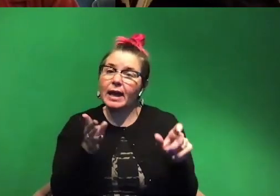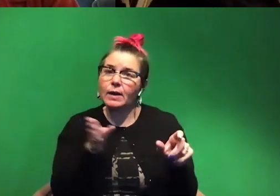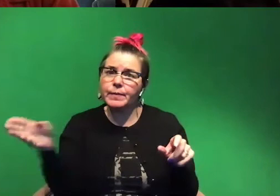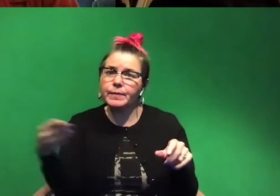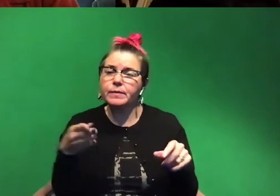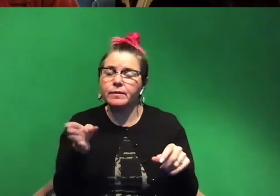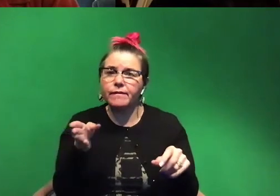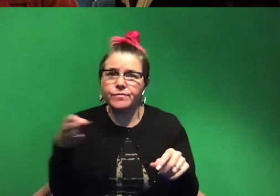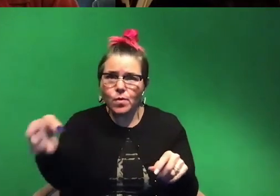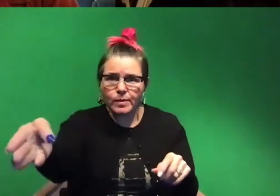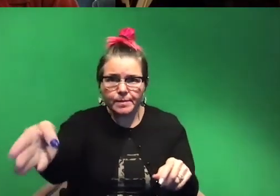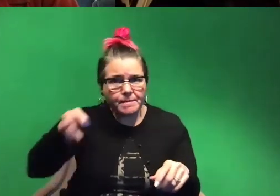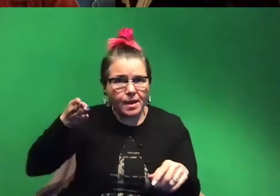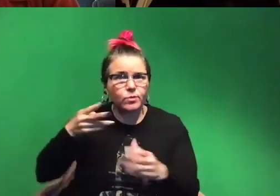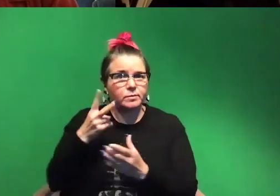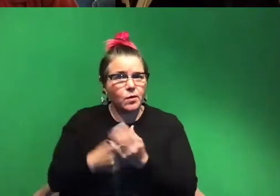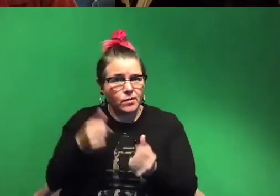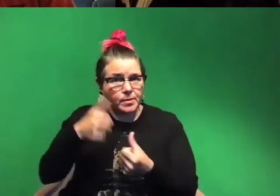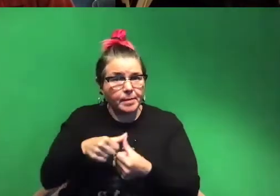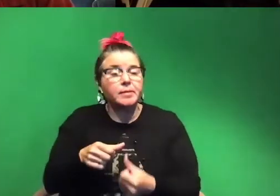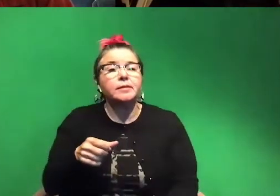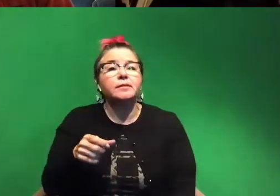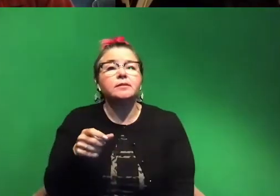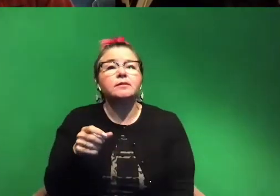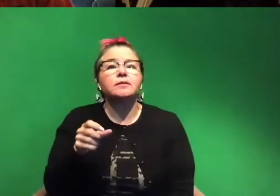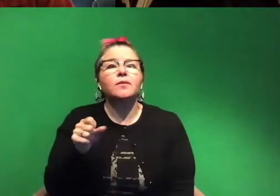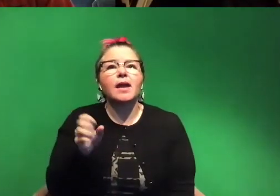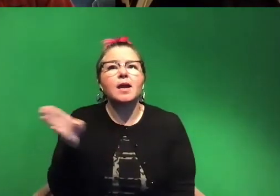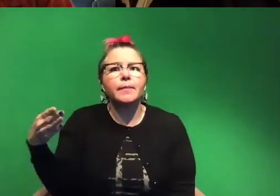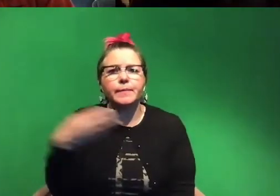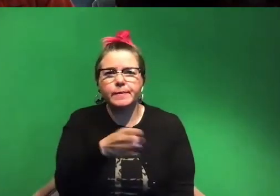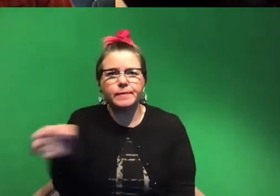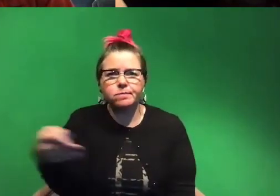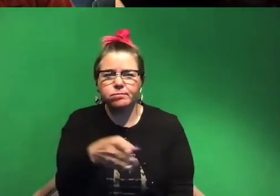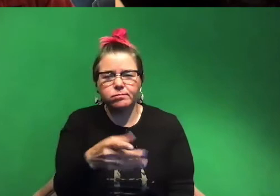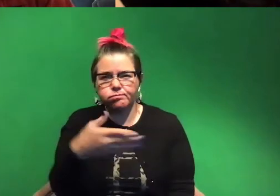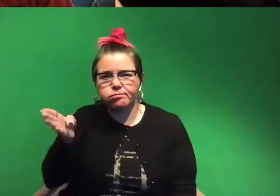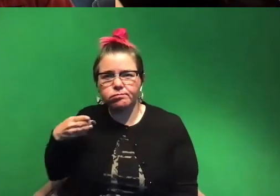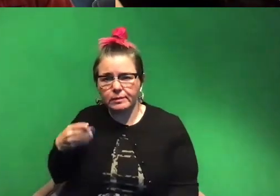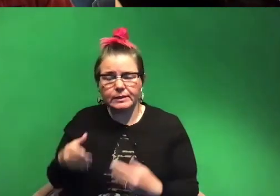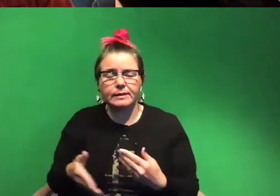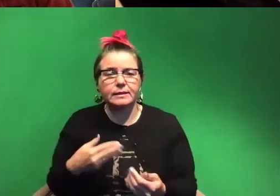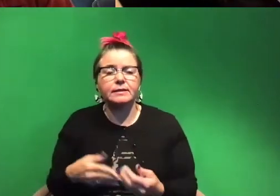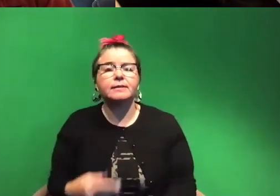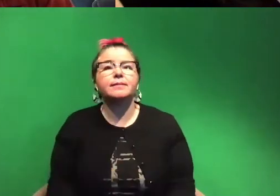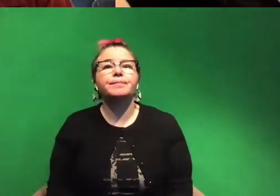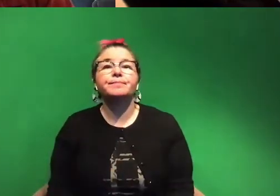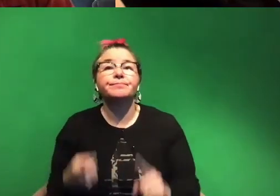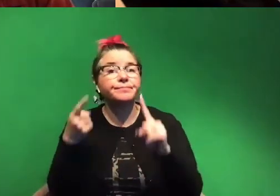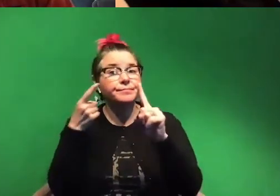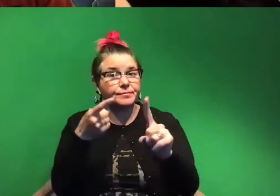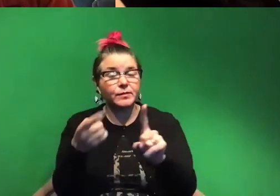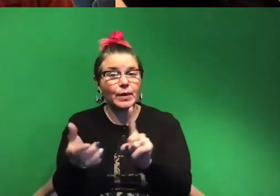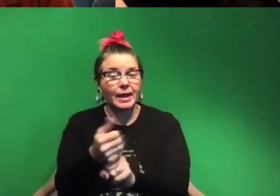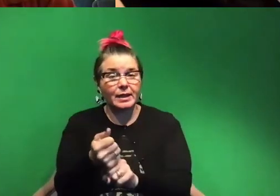swim forwards or backwards, so they can maneuver their way around pretty easily. The most ideal way to try and get them out of the